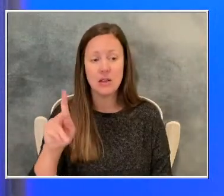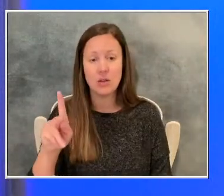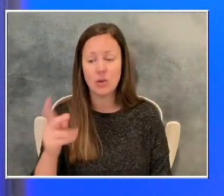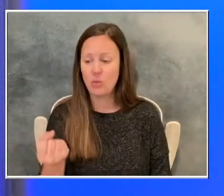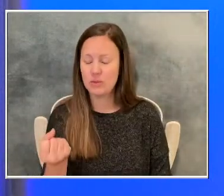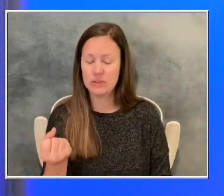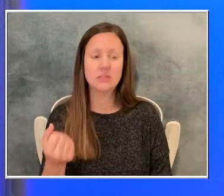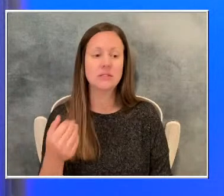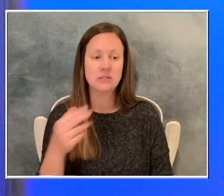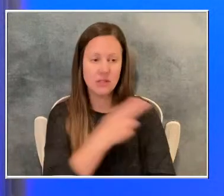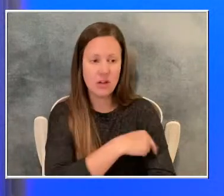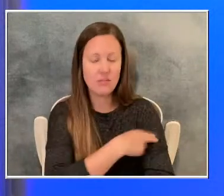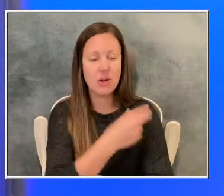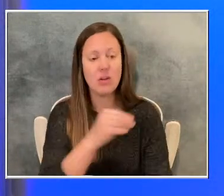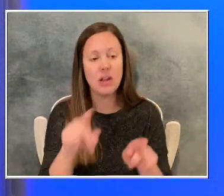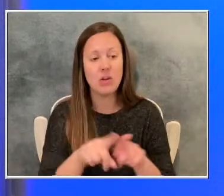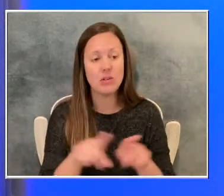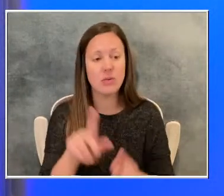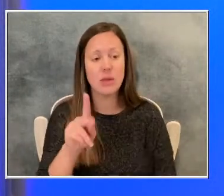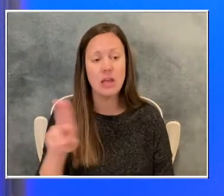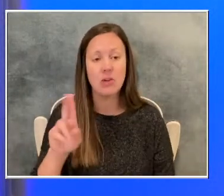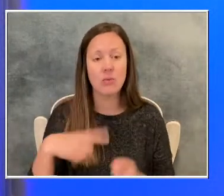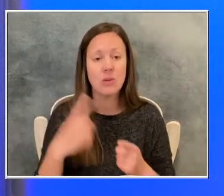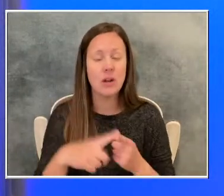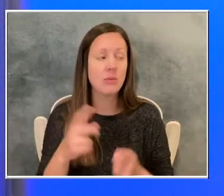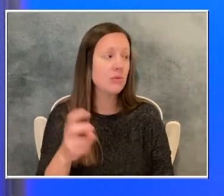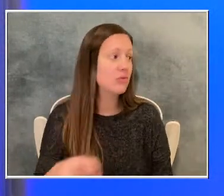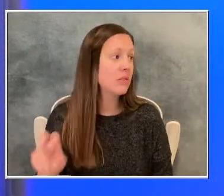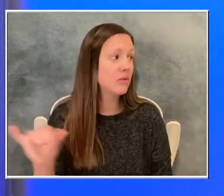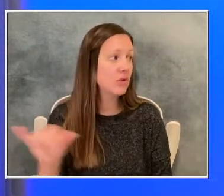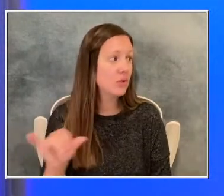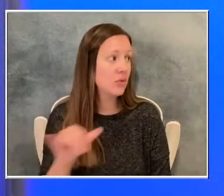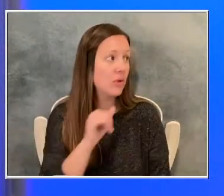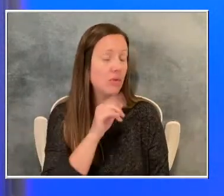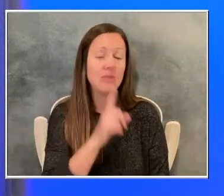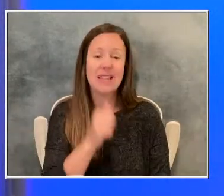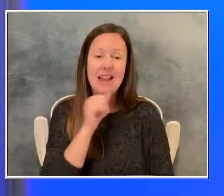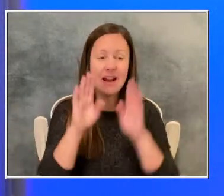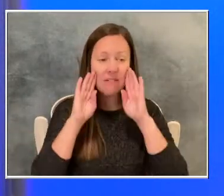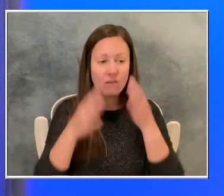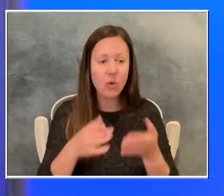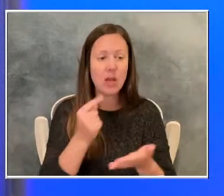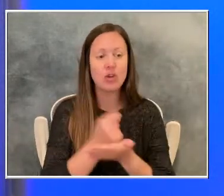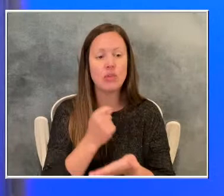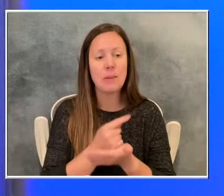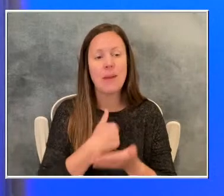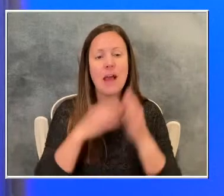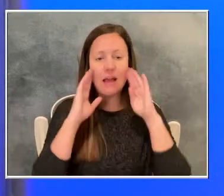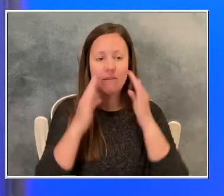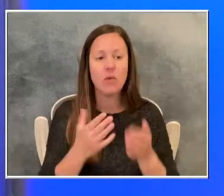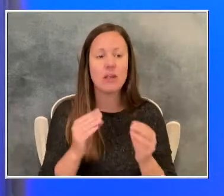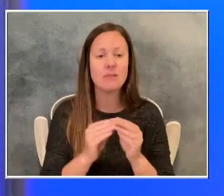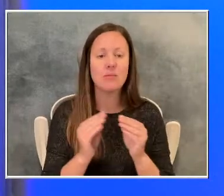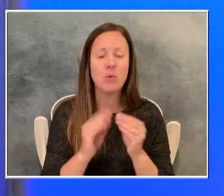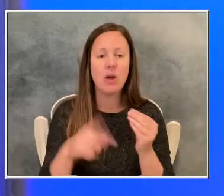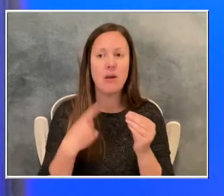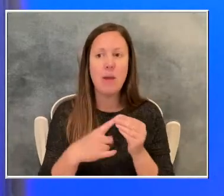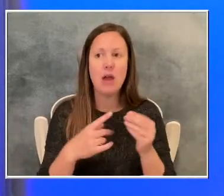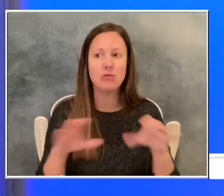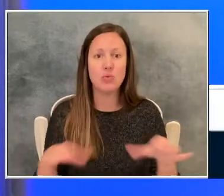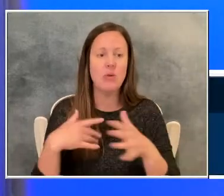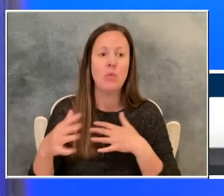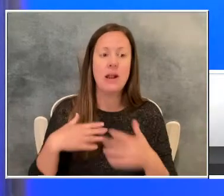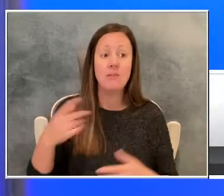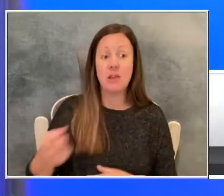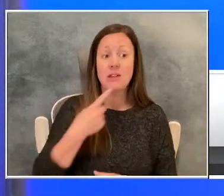KU. I didn't really focus on the treatment. I focused on just doing what they told me.